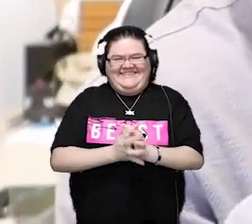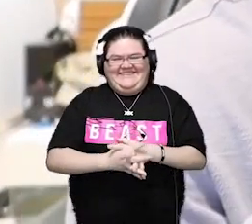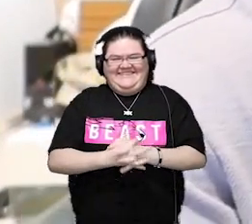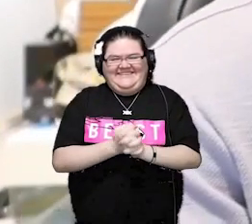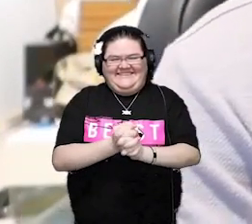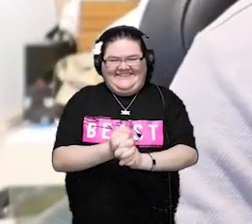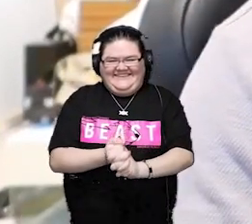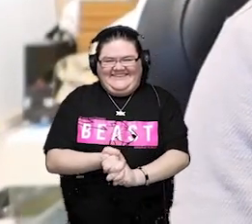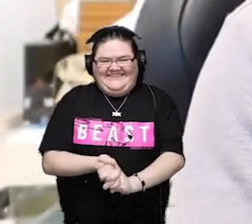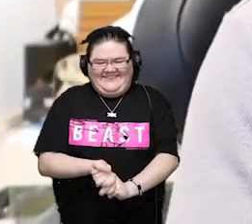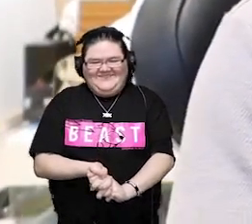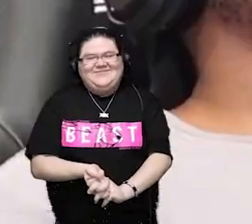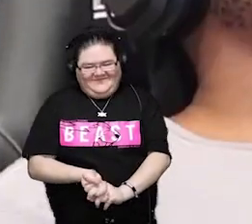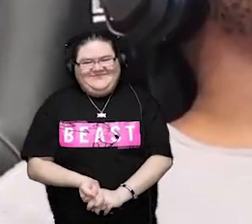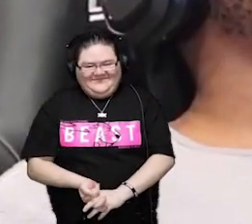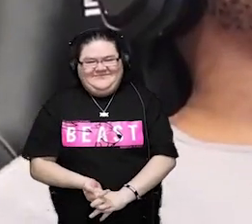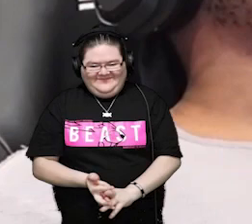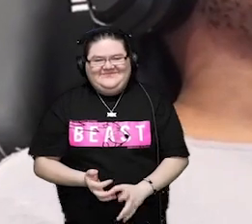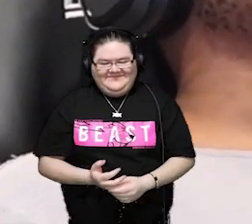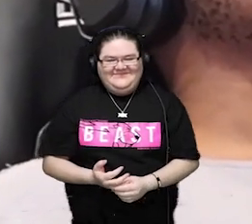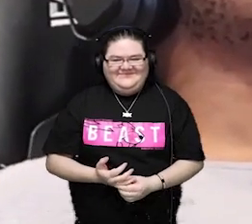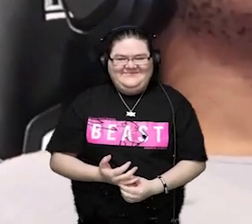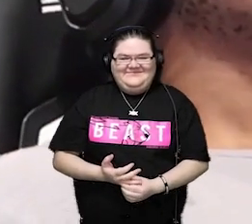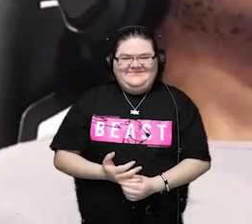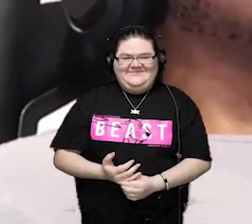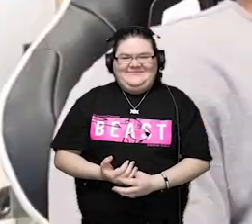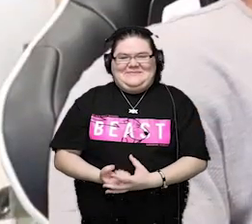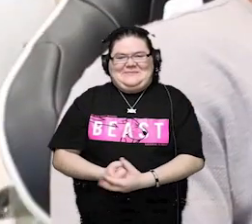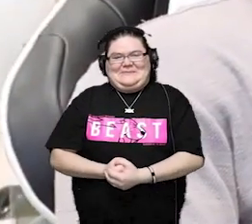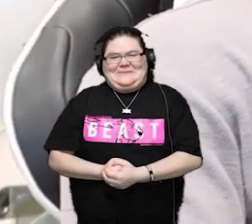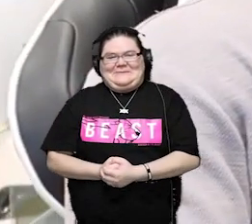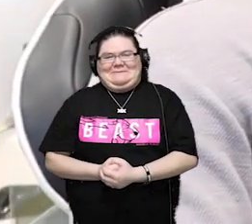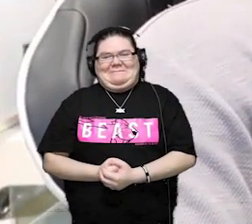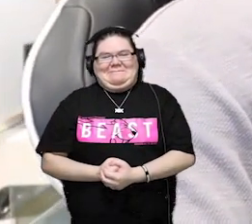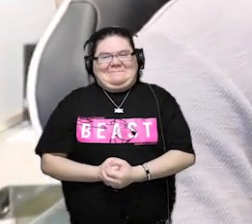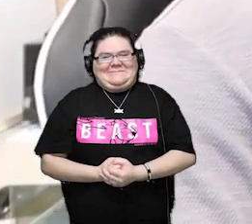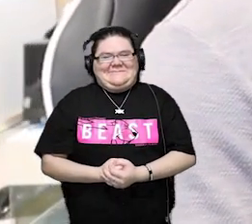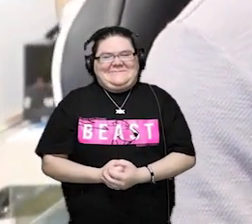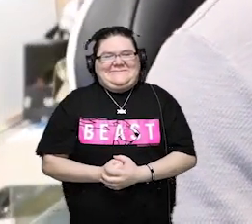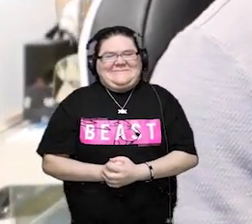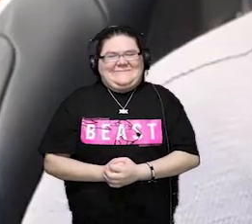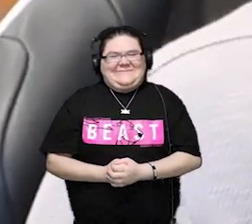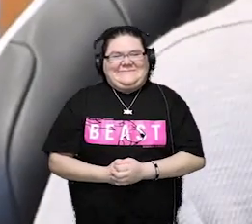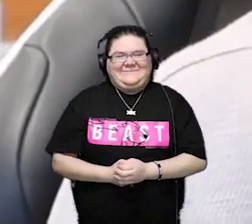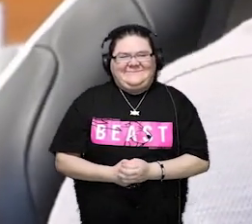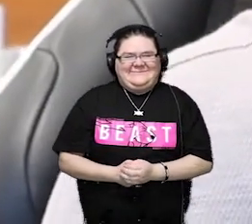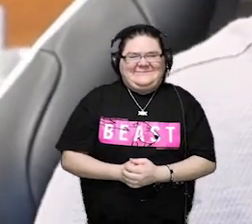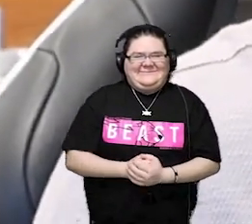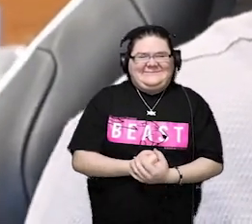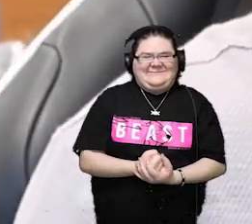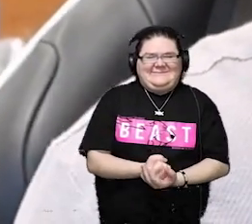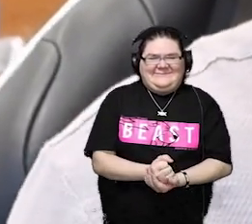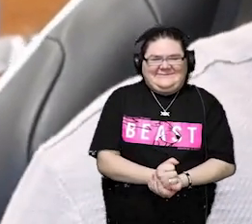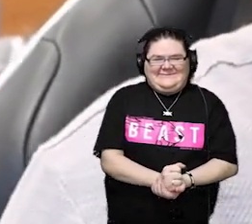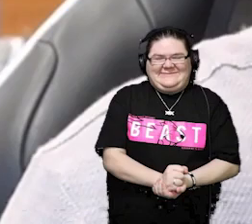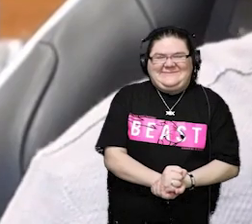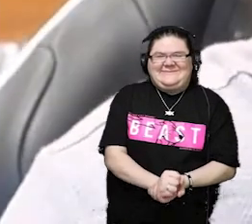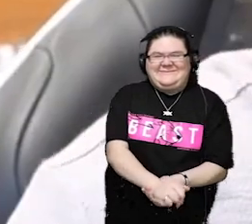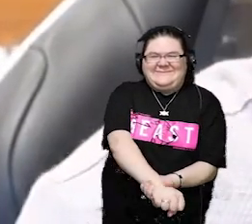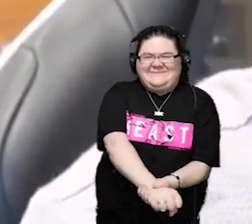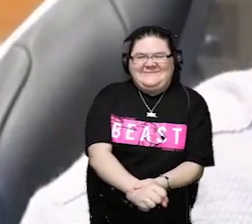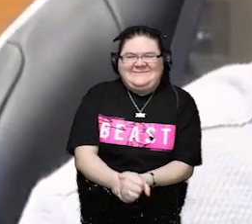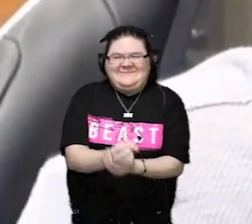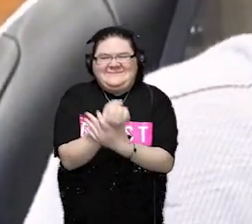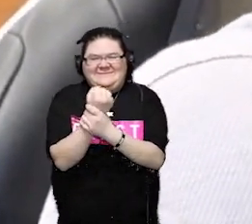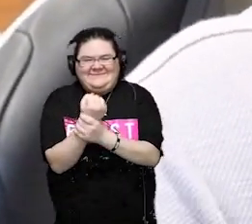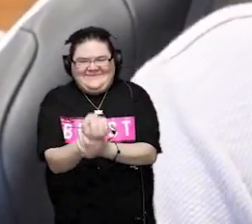Fuck me, I laugh a lot, don't I? I don't know, I'm from Mexico. I'm from Mexico. I don't know, I'm from Mexico.